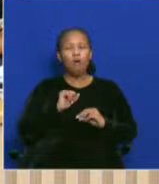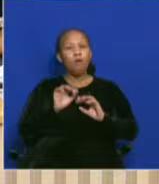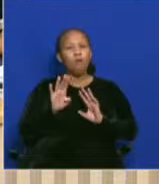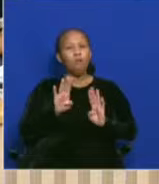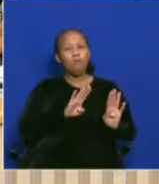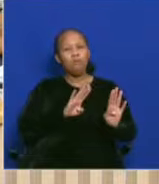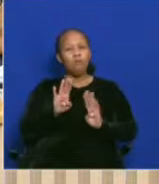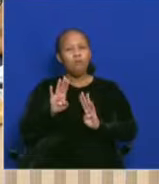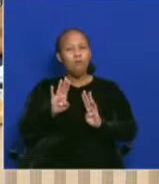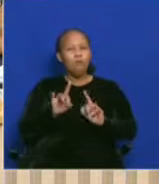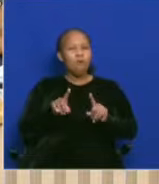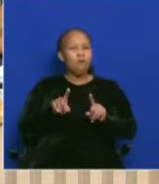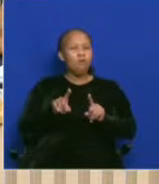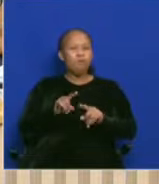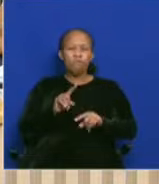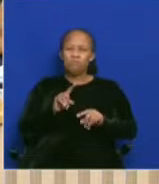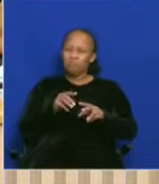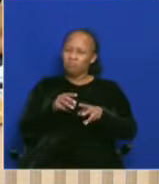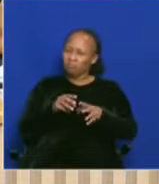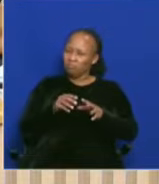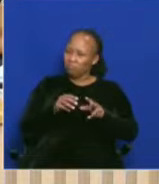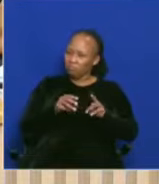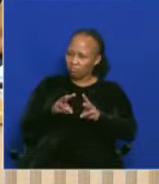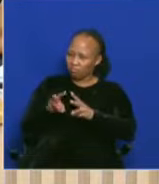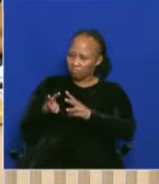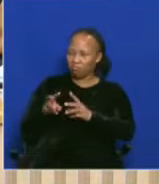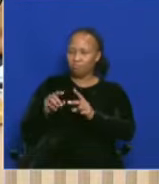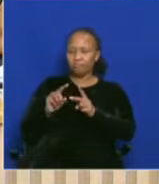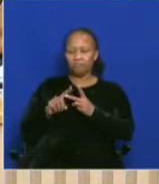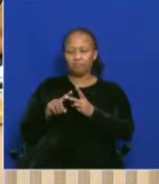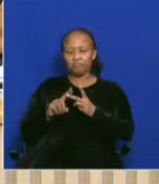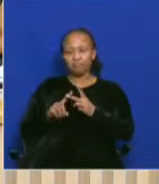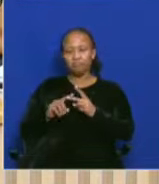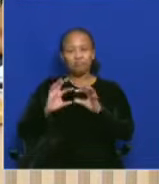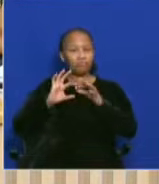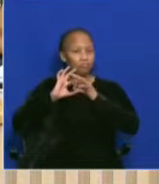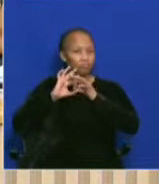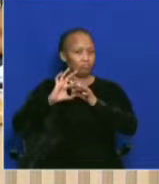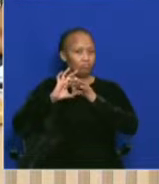a relationship between Mr. Sayed and General Khan